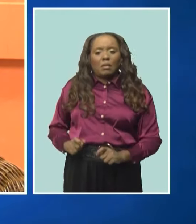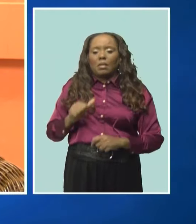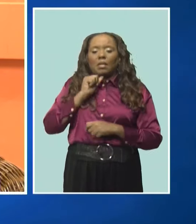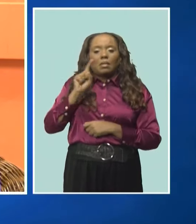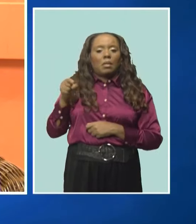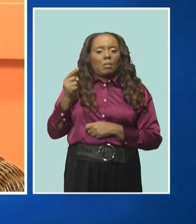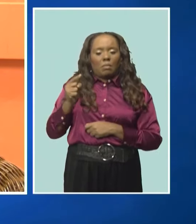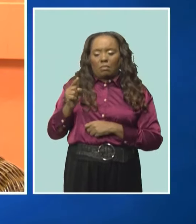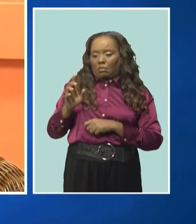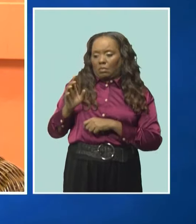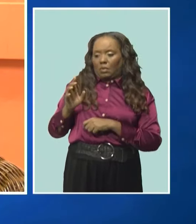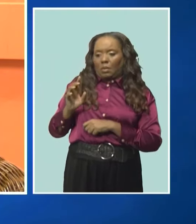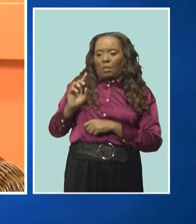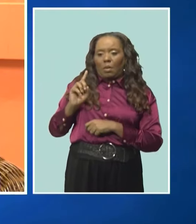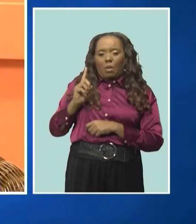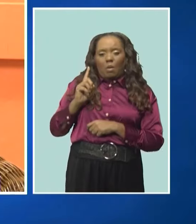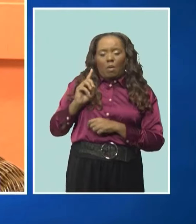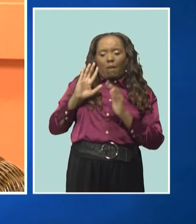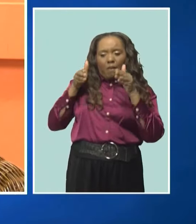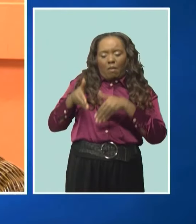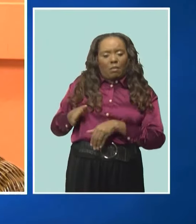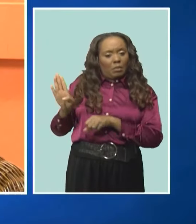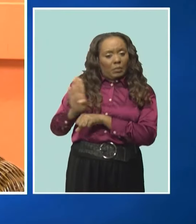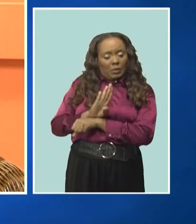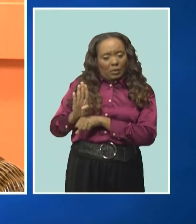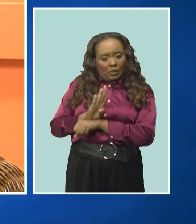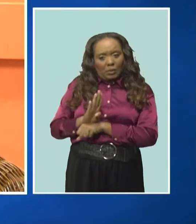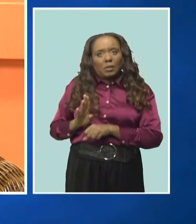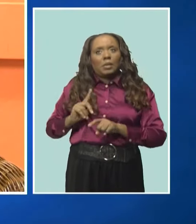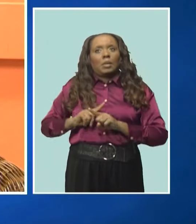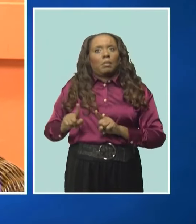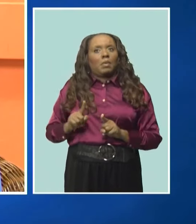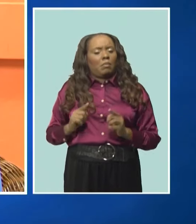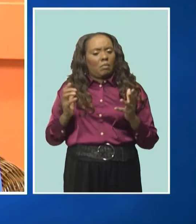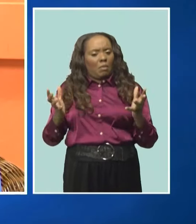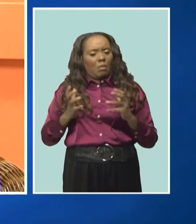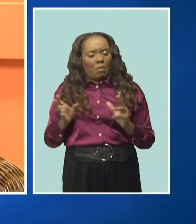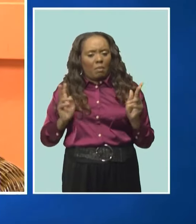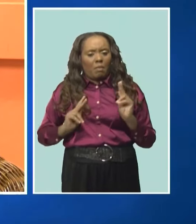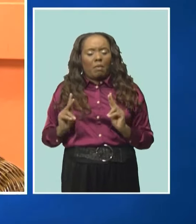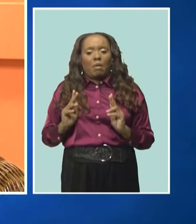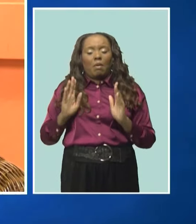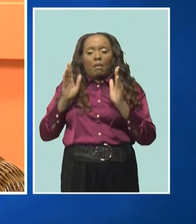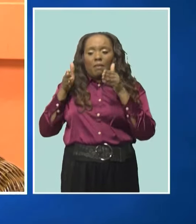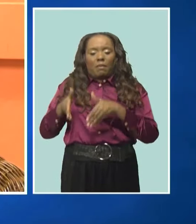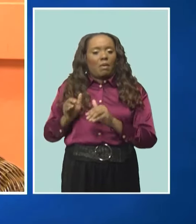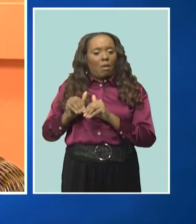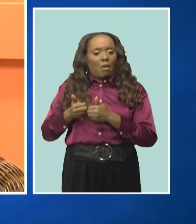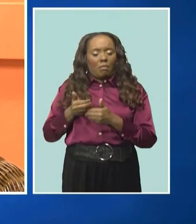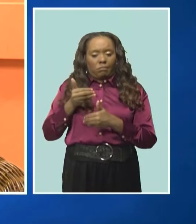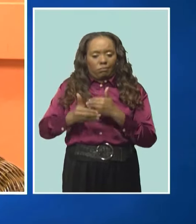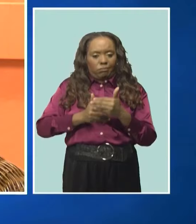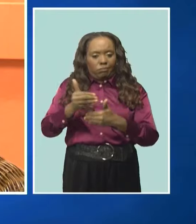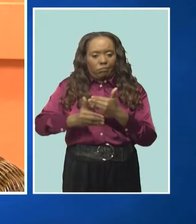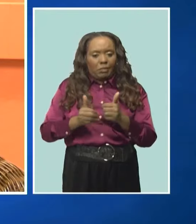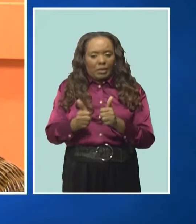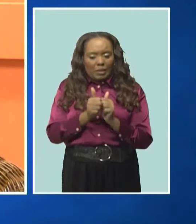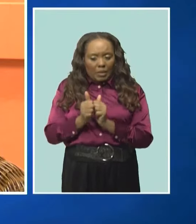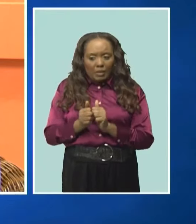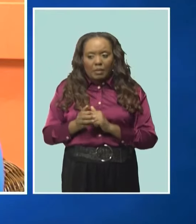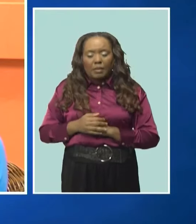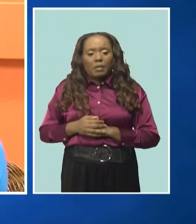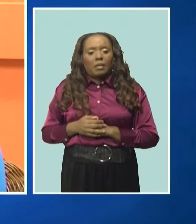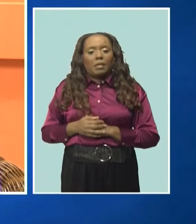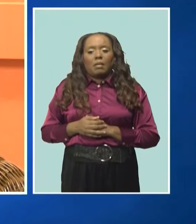across the business landscape, we thought that this year we needed to have our delegates focus on how we can move forward together, the profession